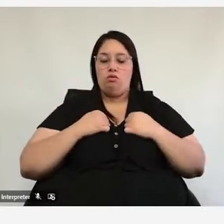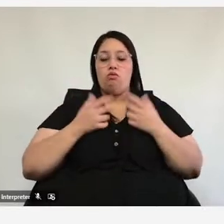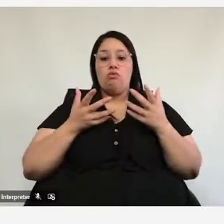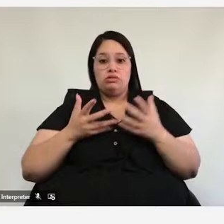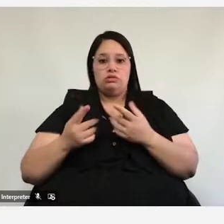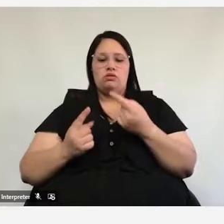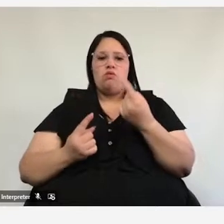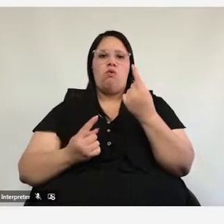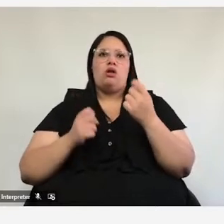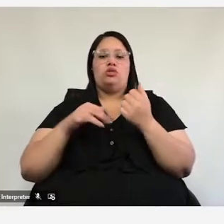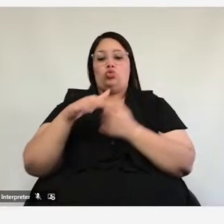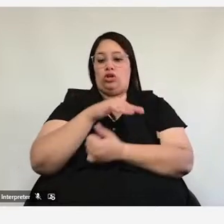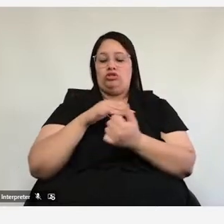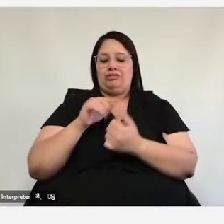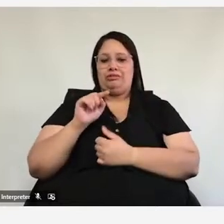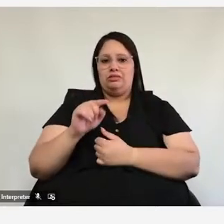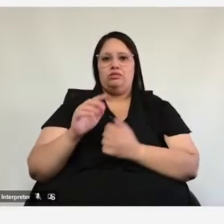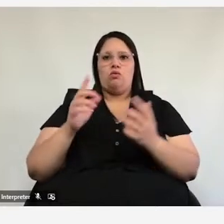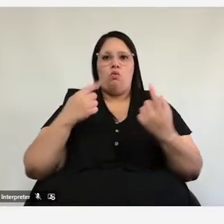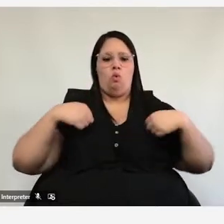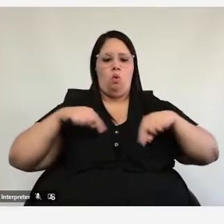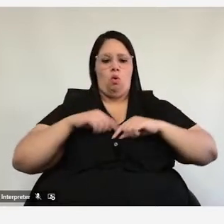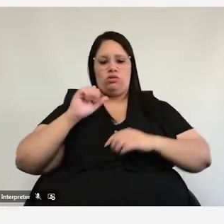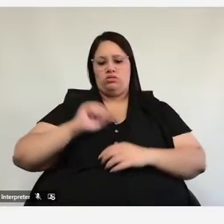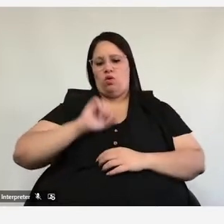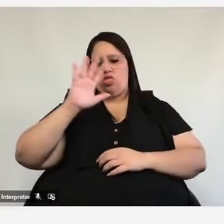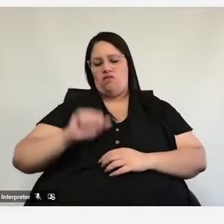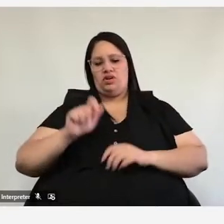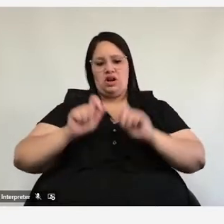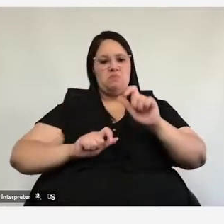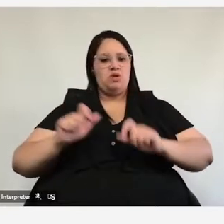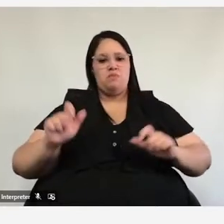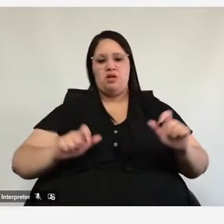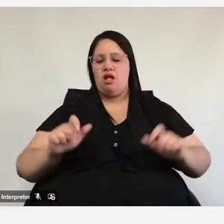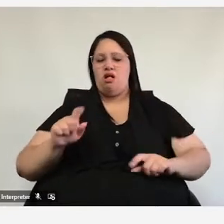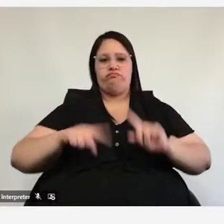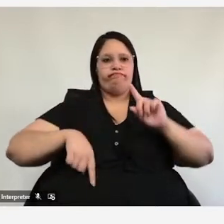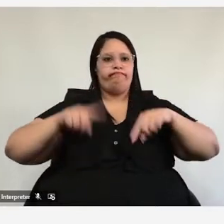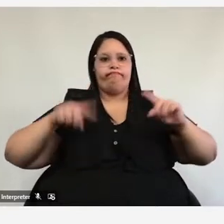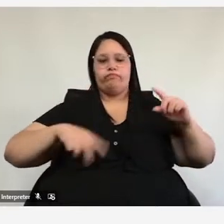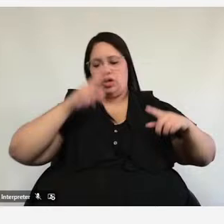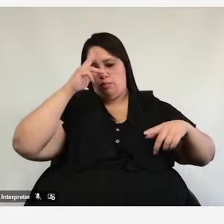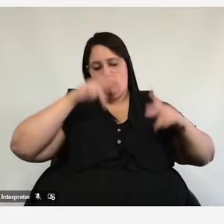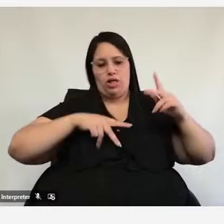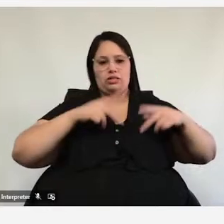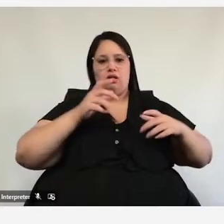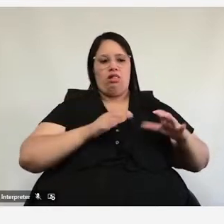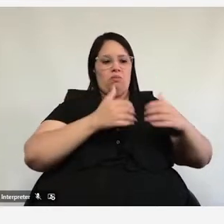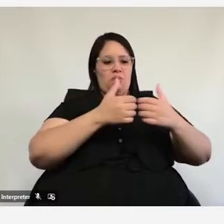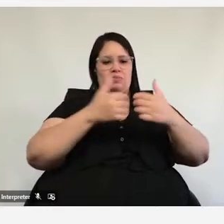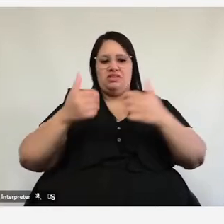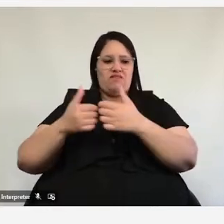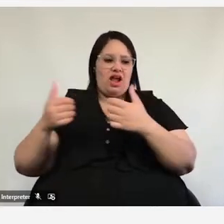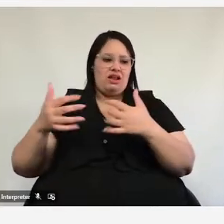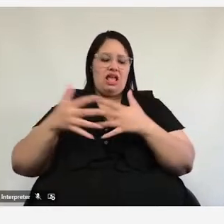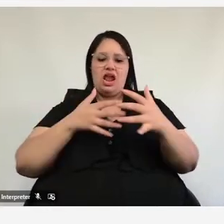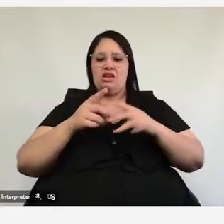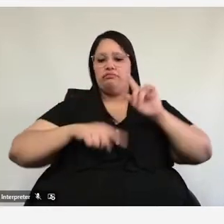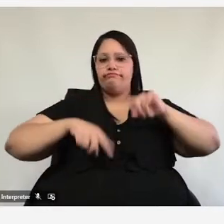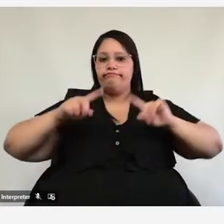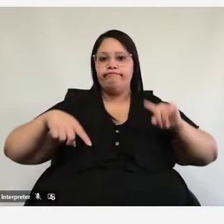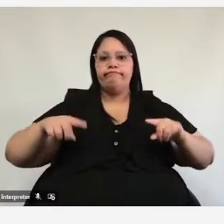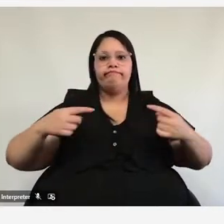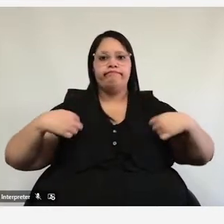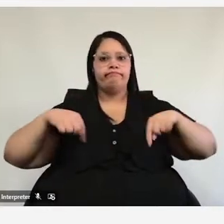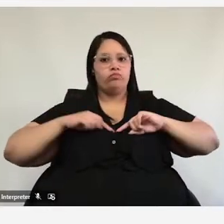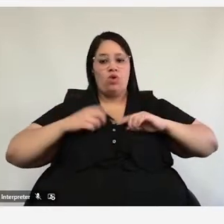one situation that brings all of us as South Africans across our political divides, across any differences that we may